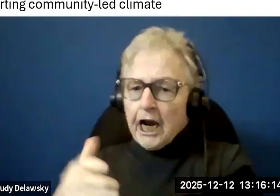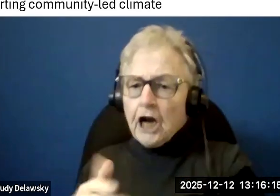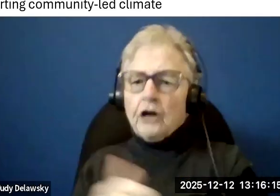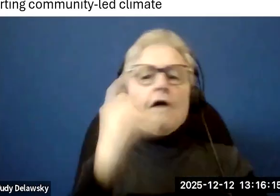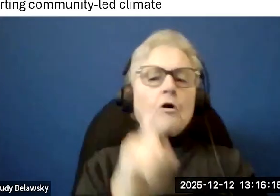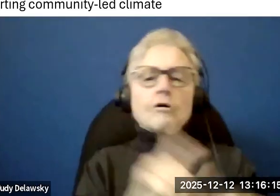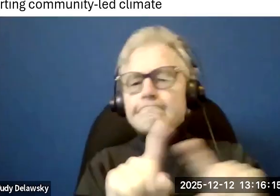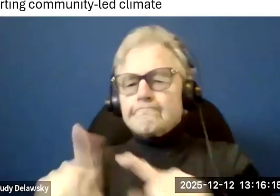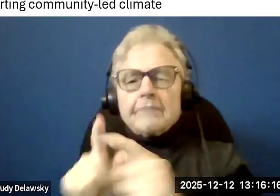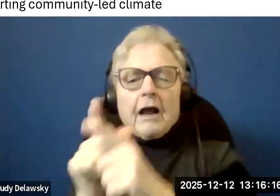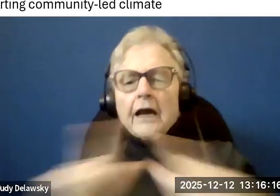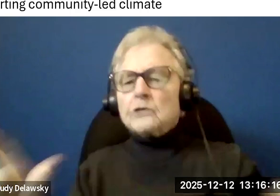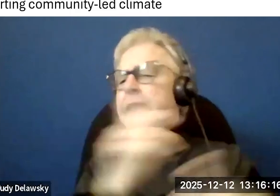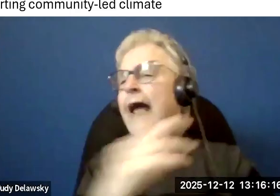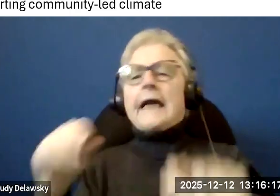formats.